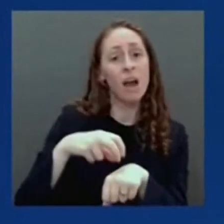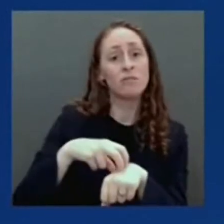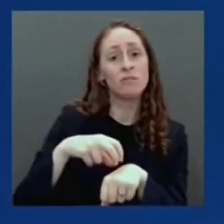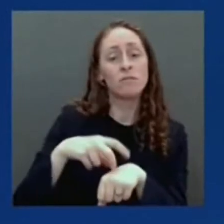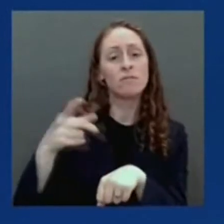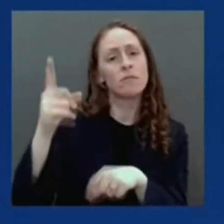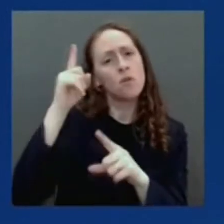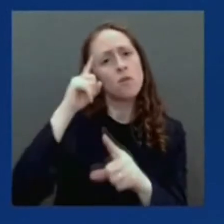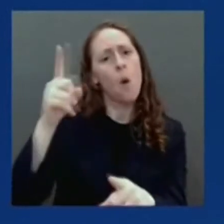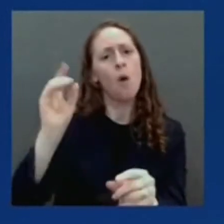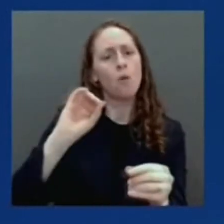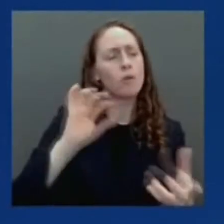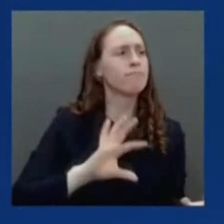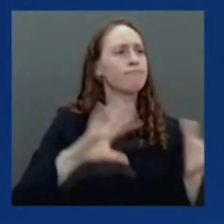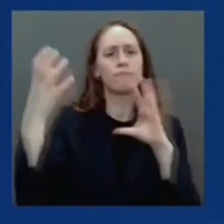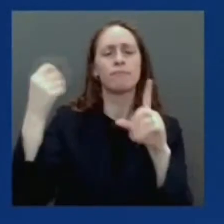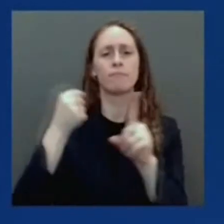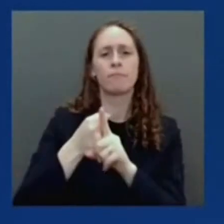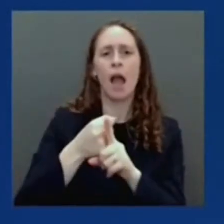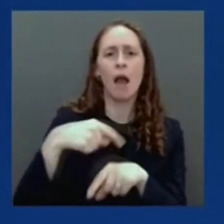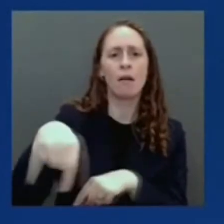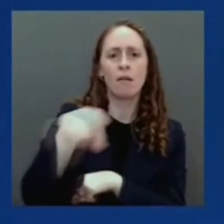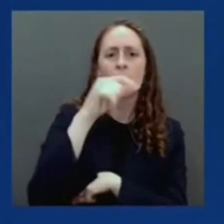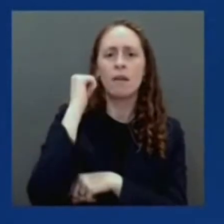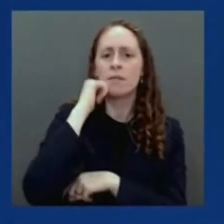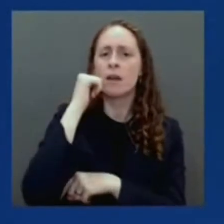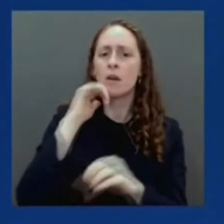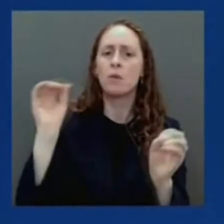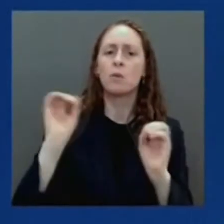for. Please.